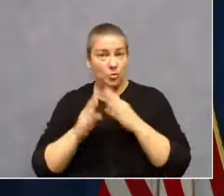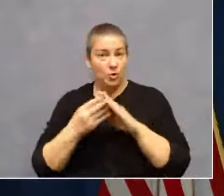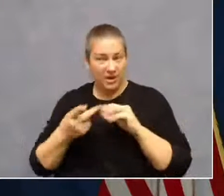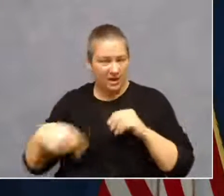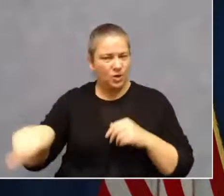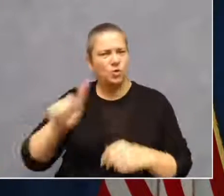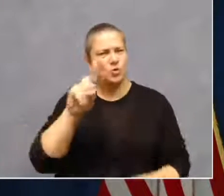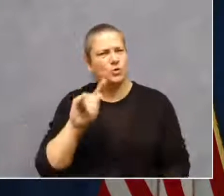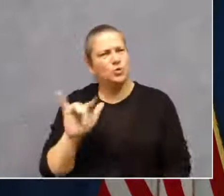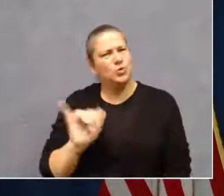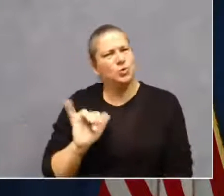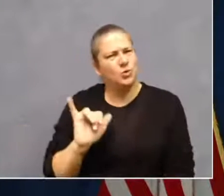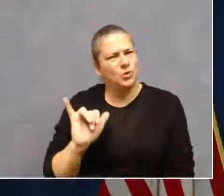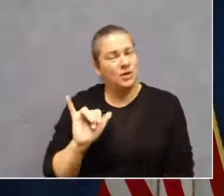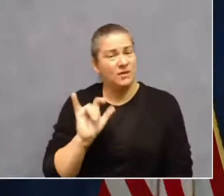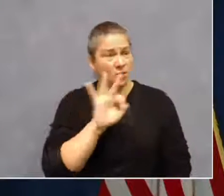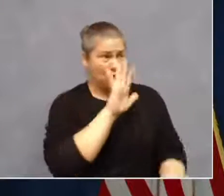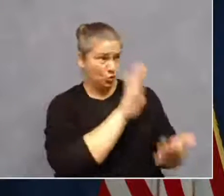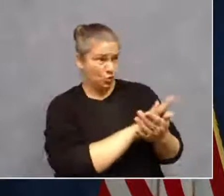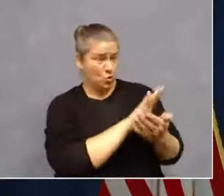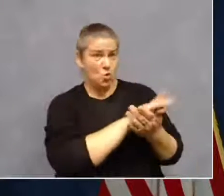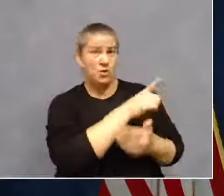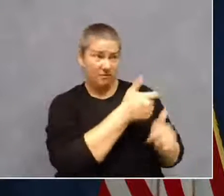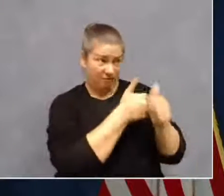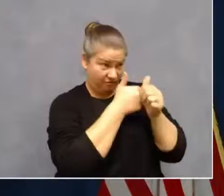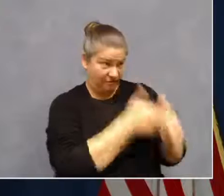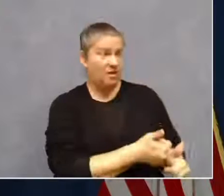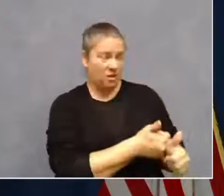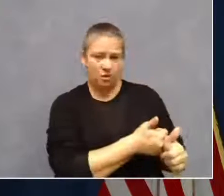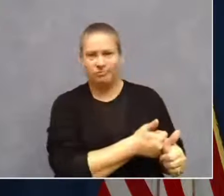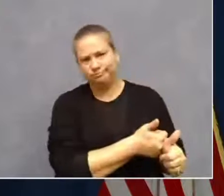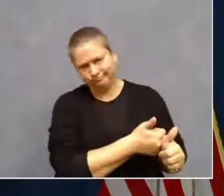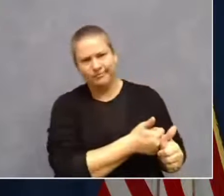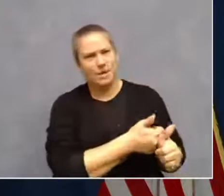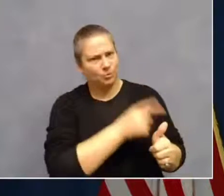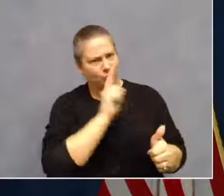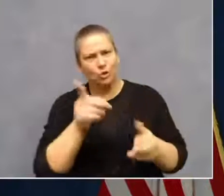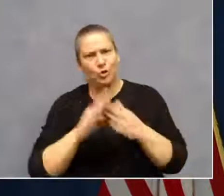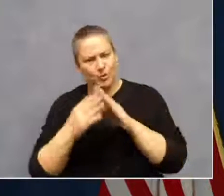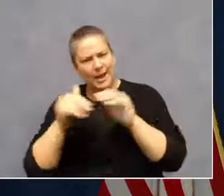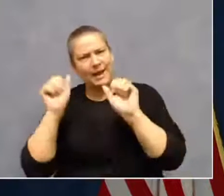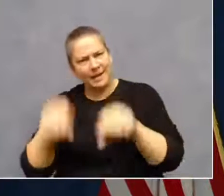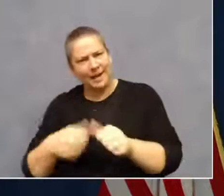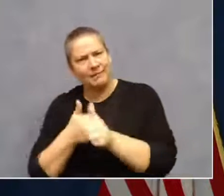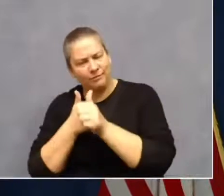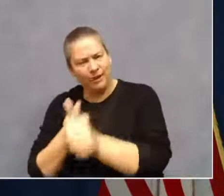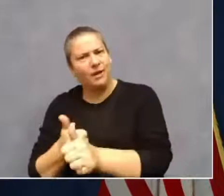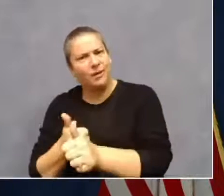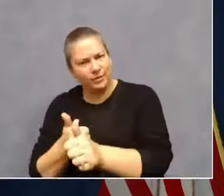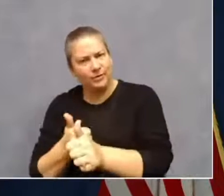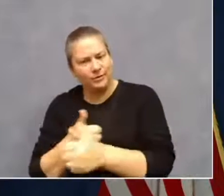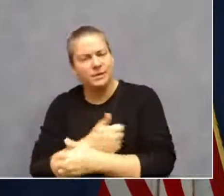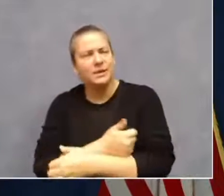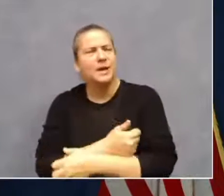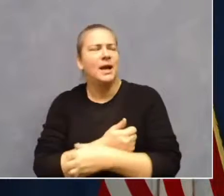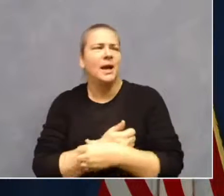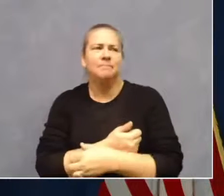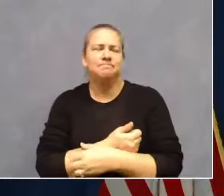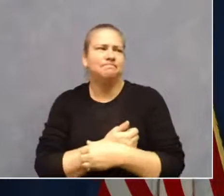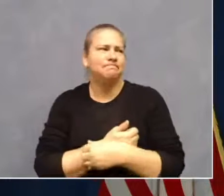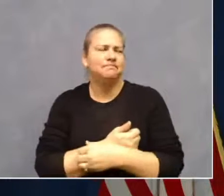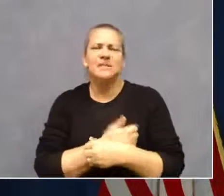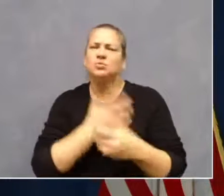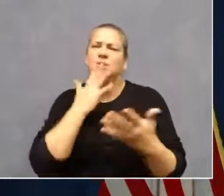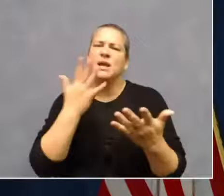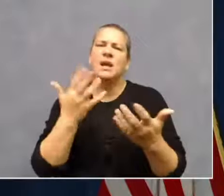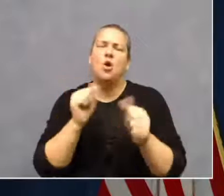got your school system doing it, surely we can do it too. It's about everybody